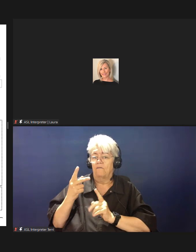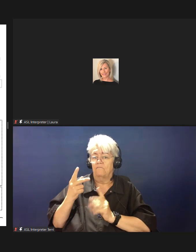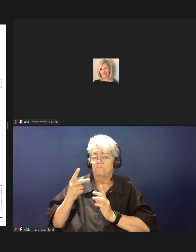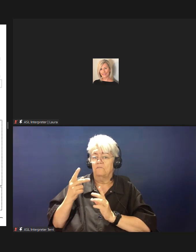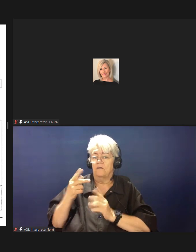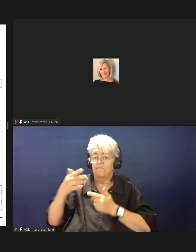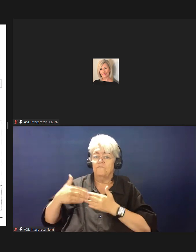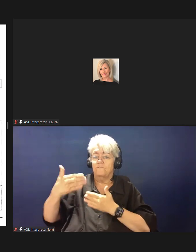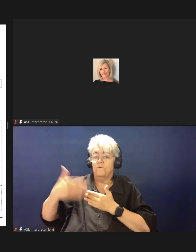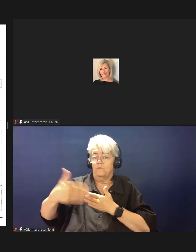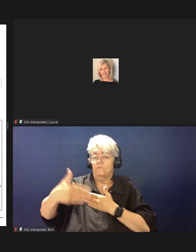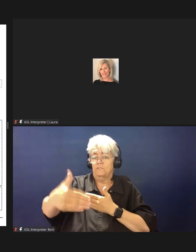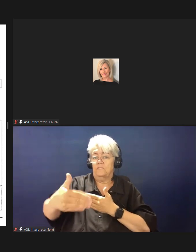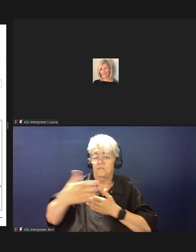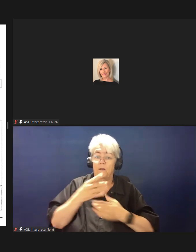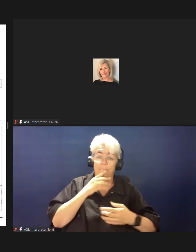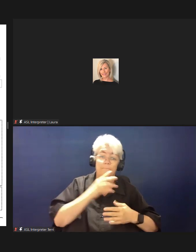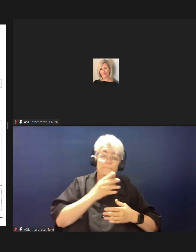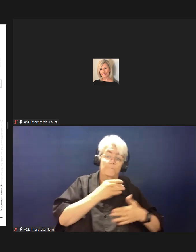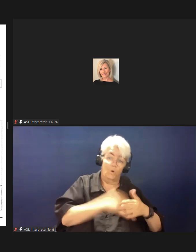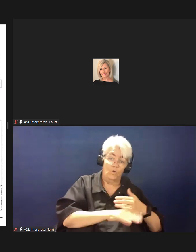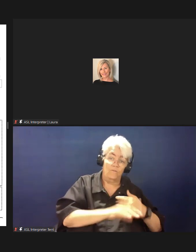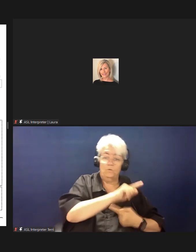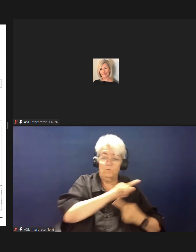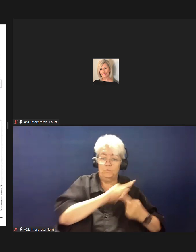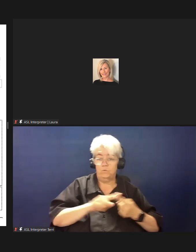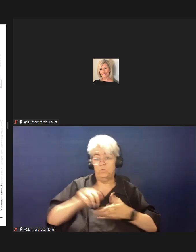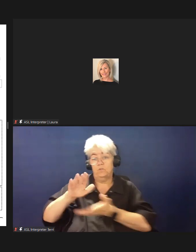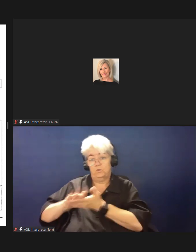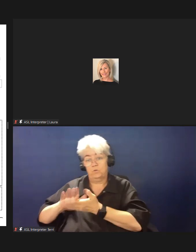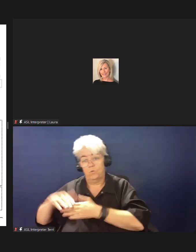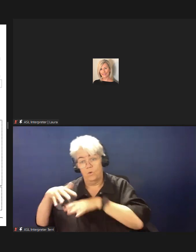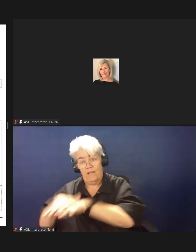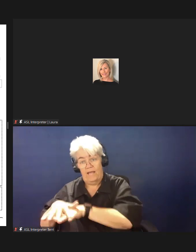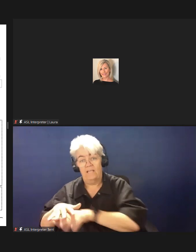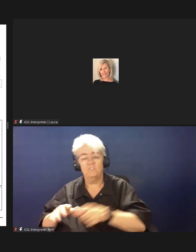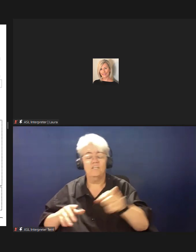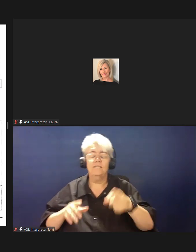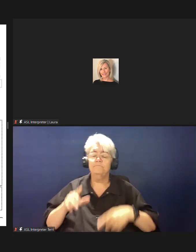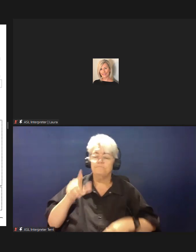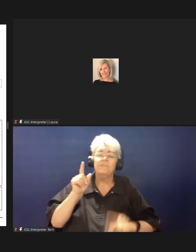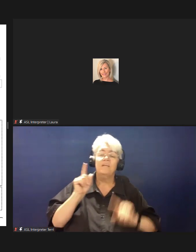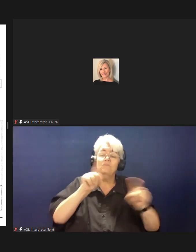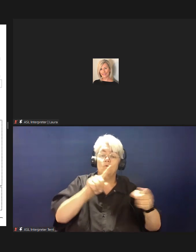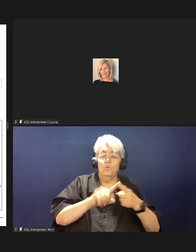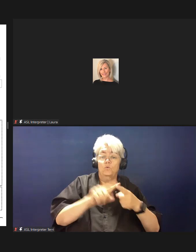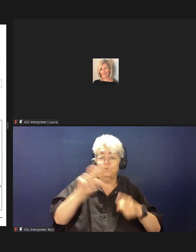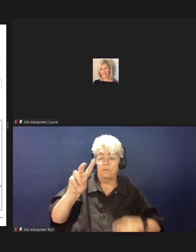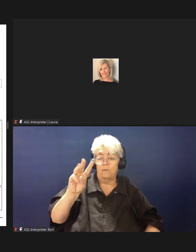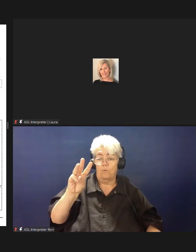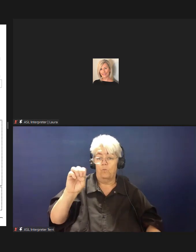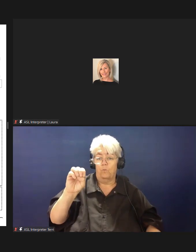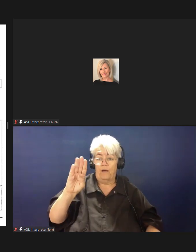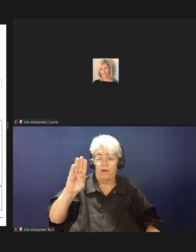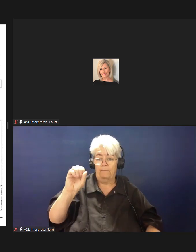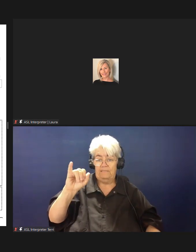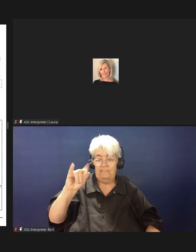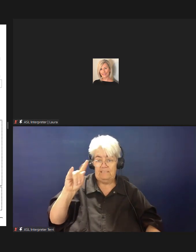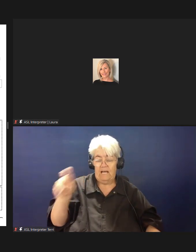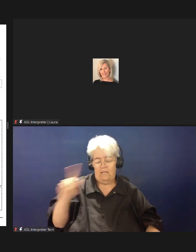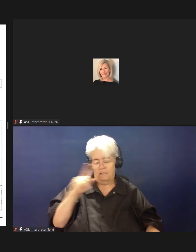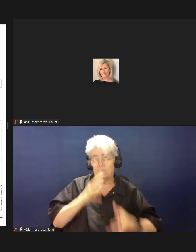loss between birth and school age. If you go onto our website, you'll find lots of